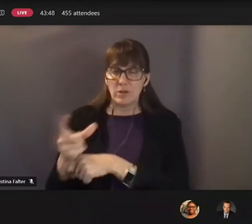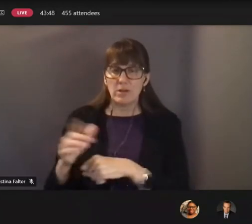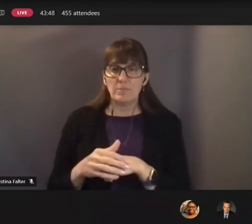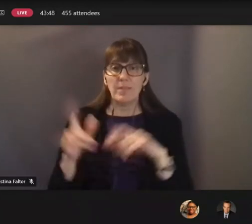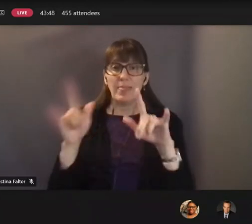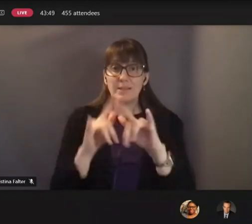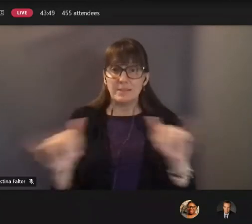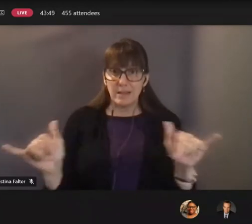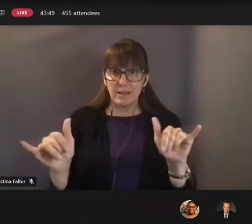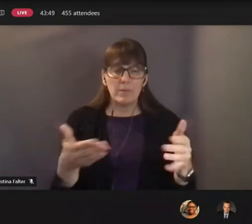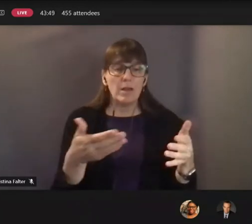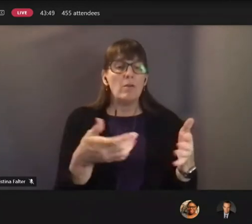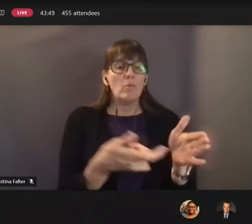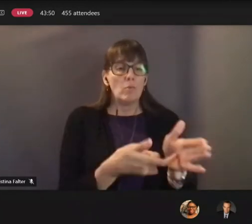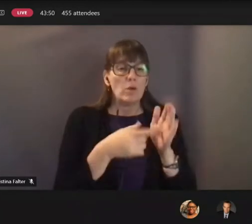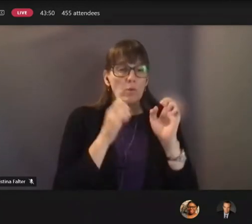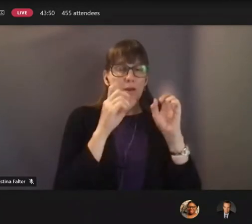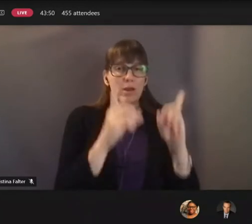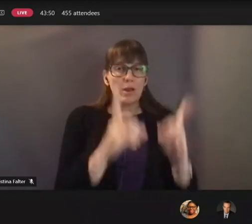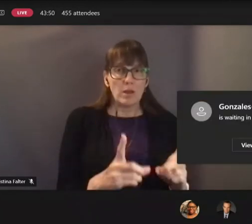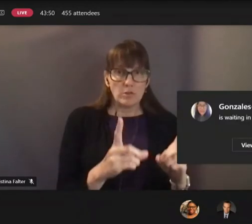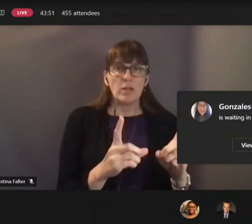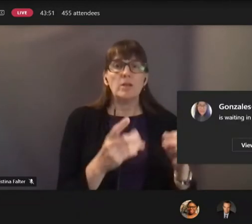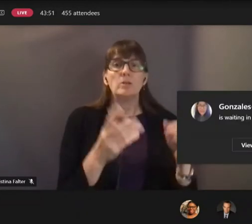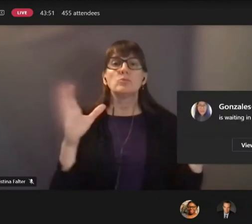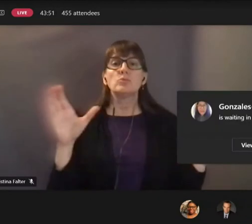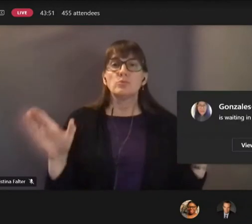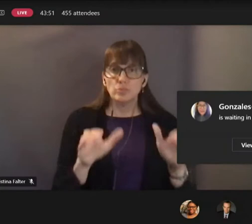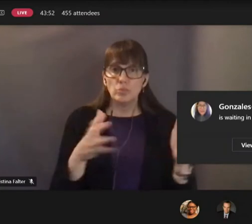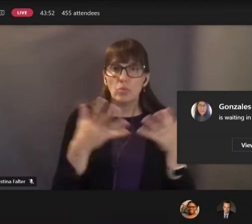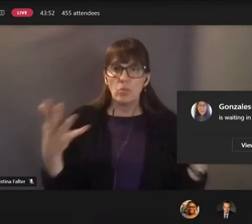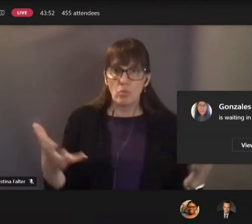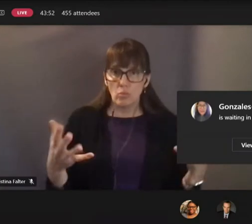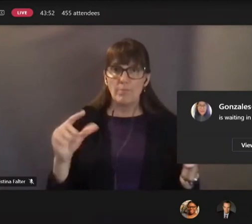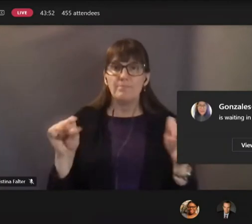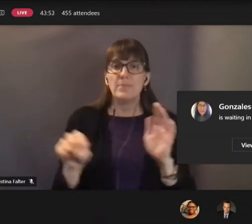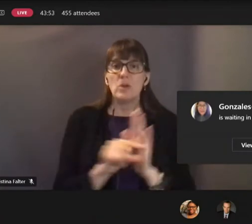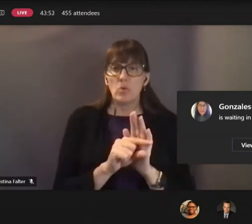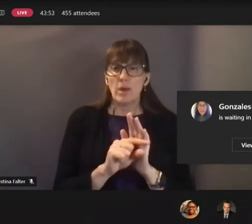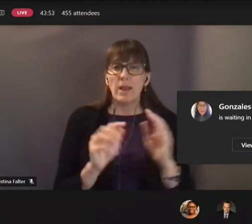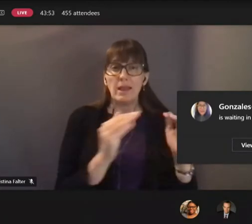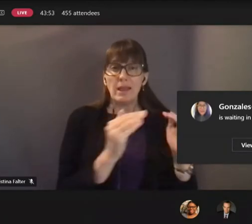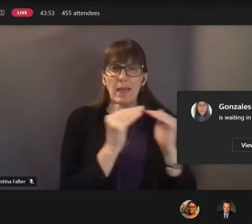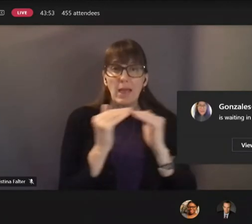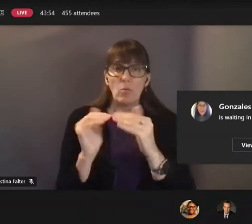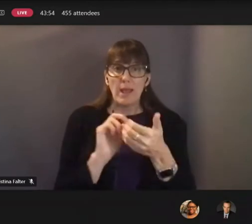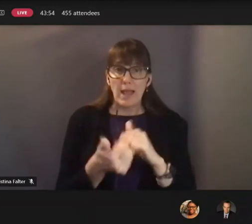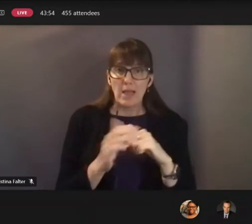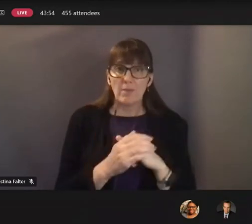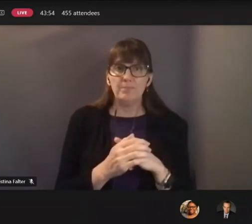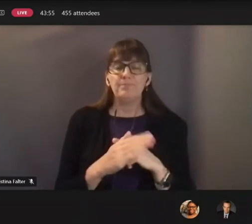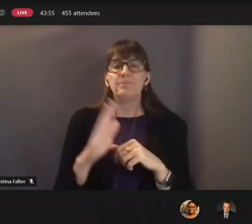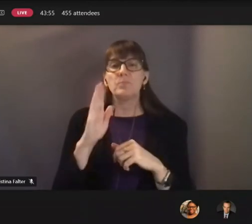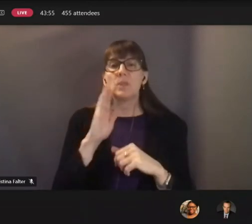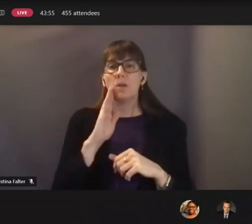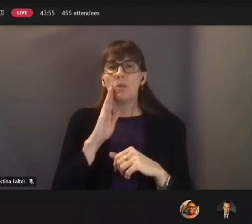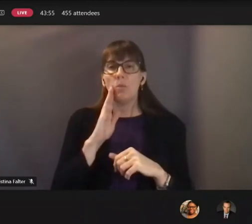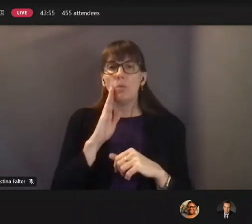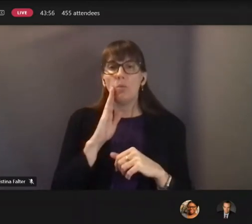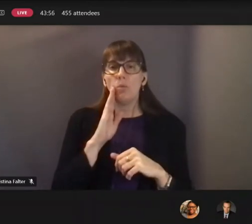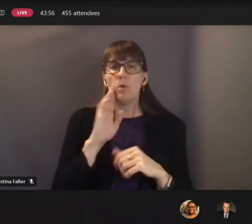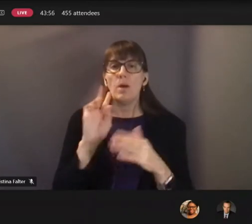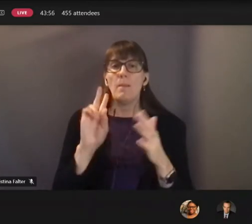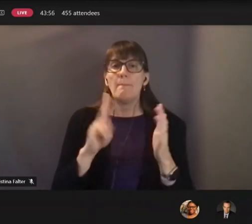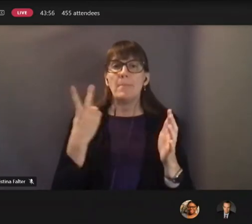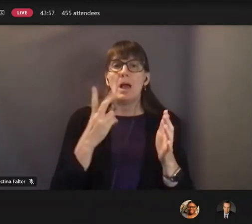require educators to do the following to promote grading for equity. First, we'll provide bi-weekly check-ins with students and families